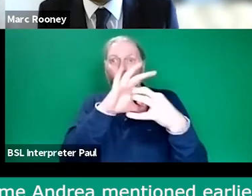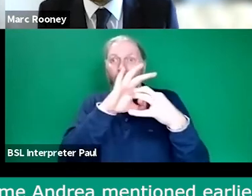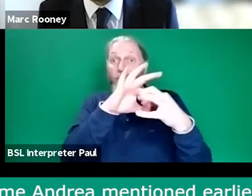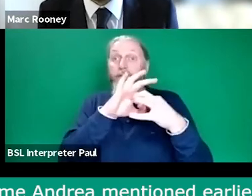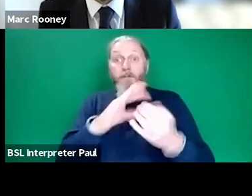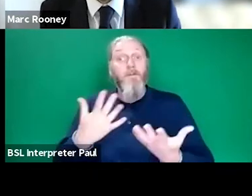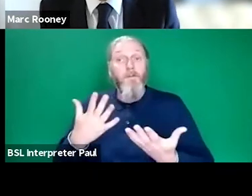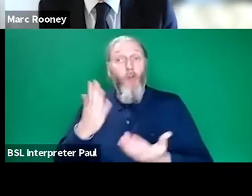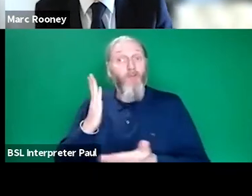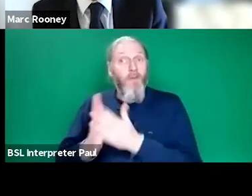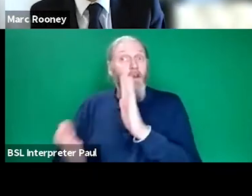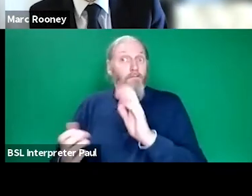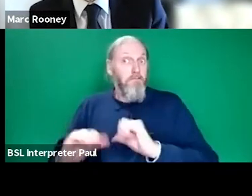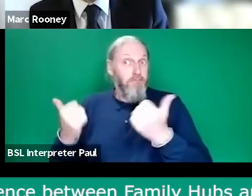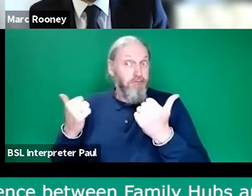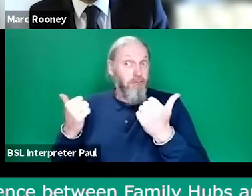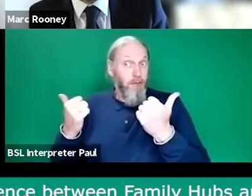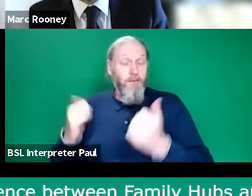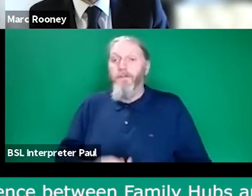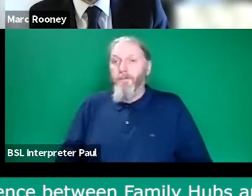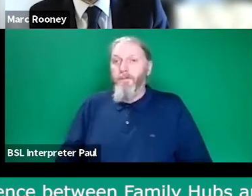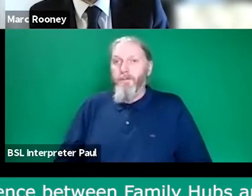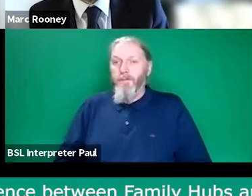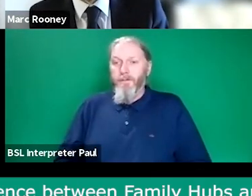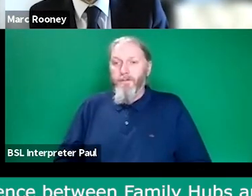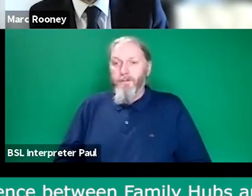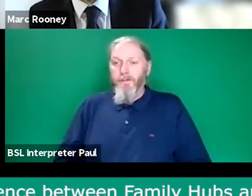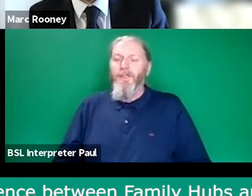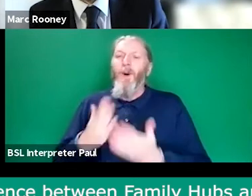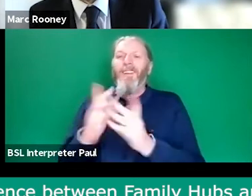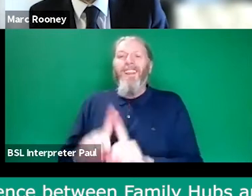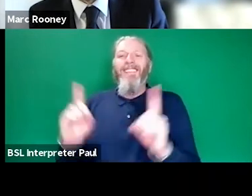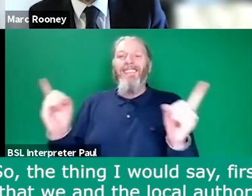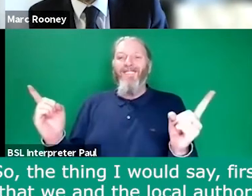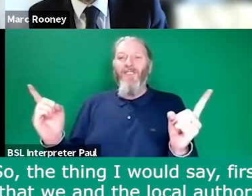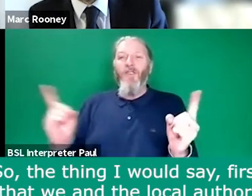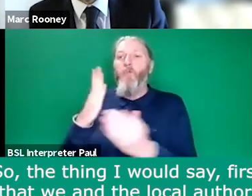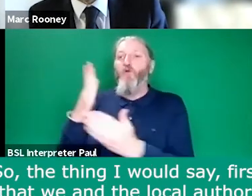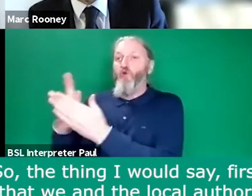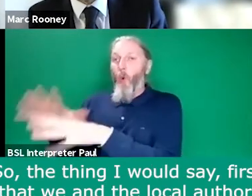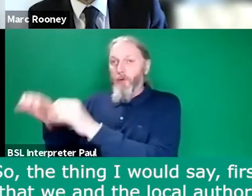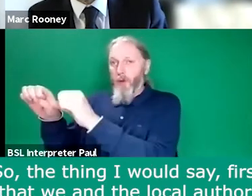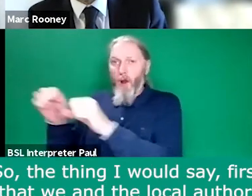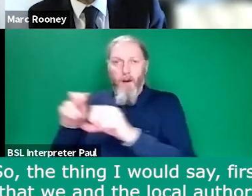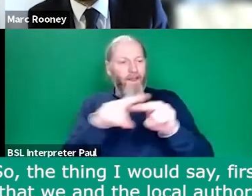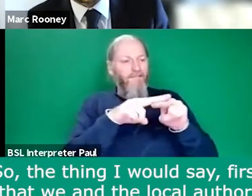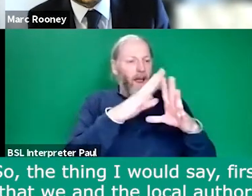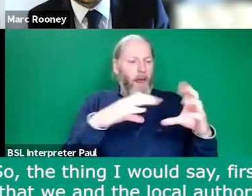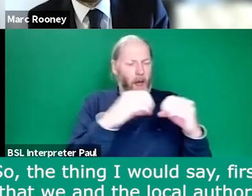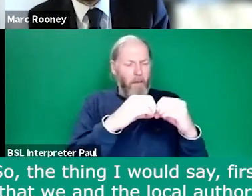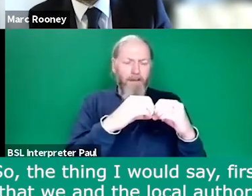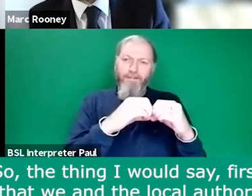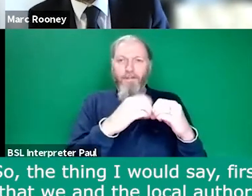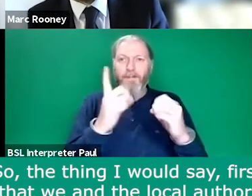early on too. So the difference between family hubs and Sure Start. So the thing I would say, first thing I would